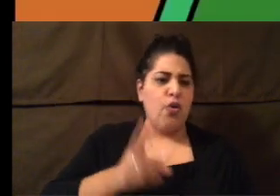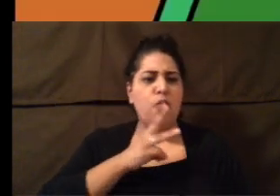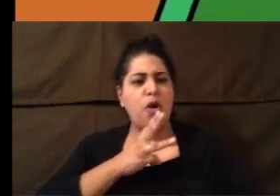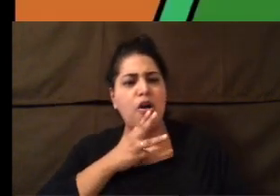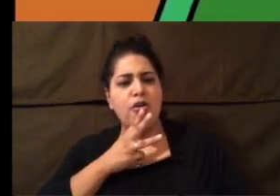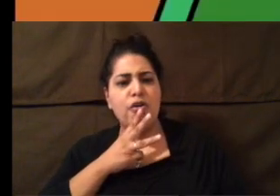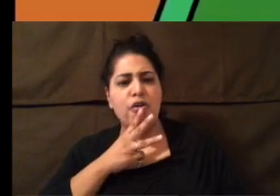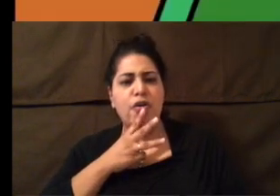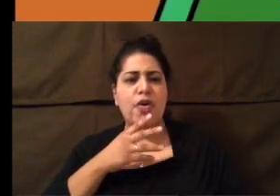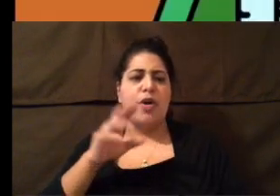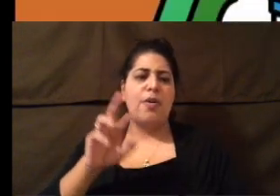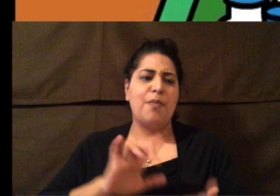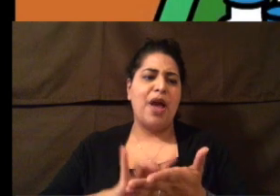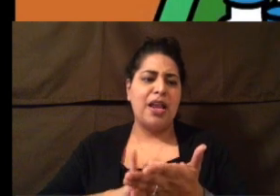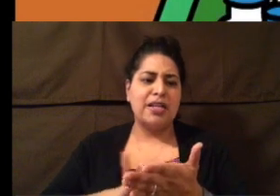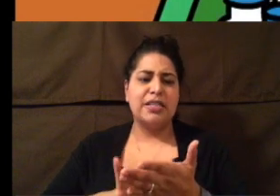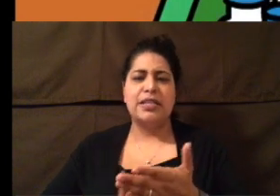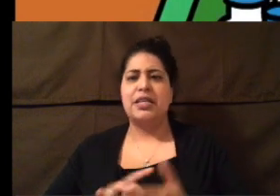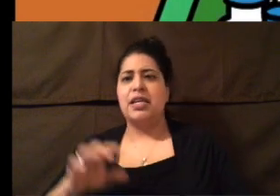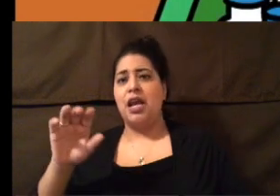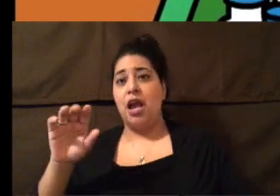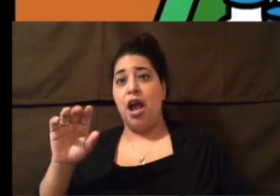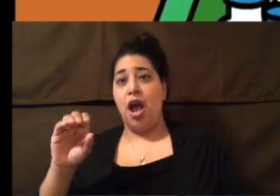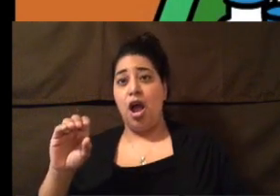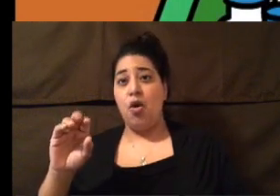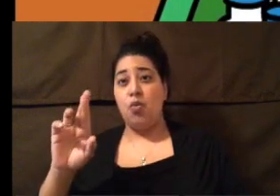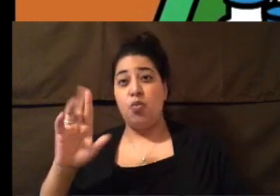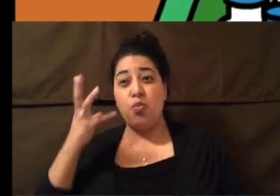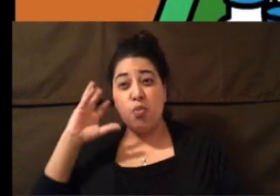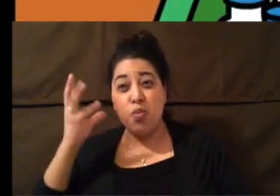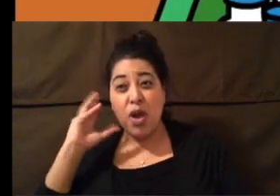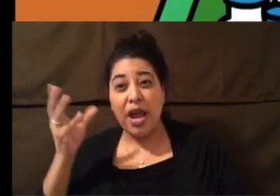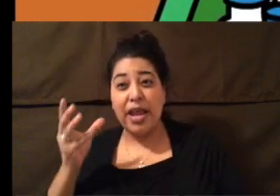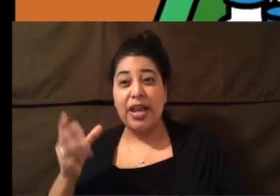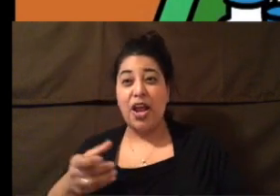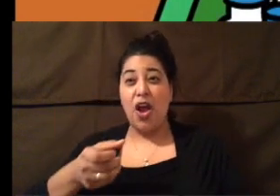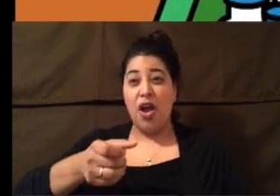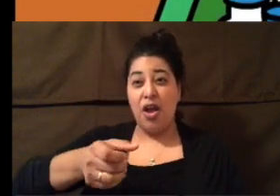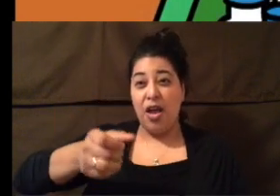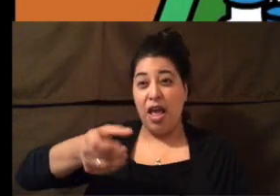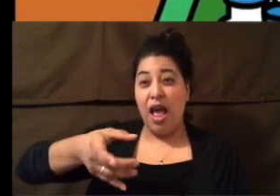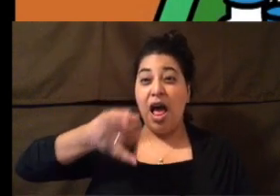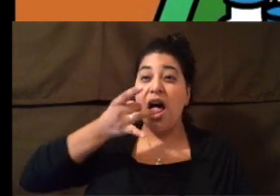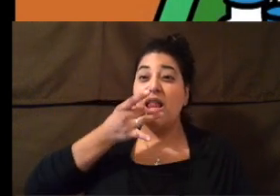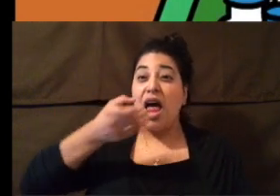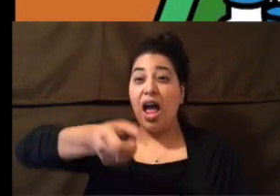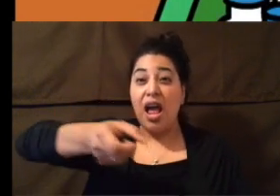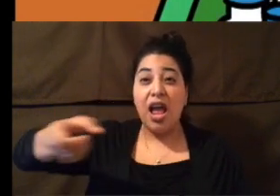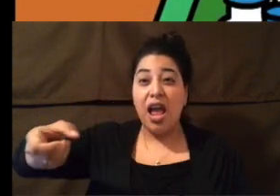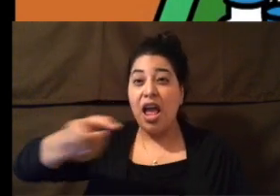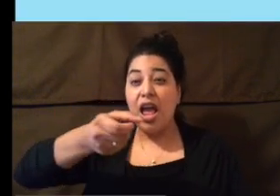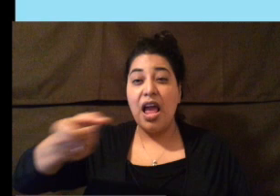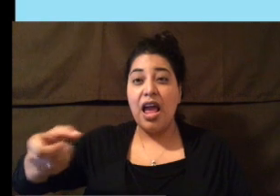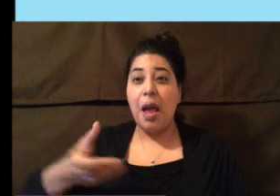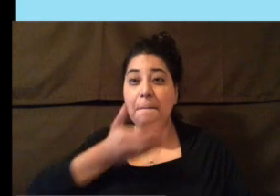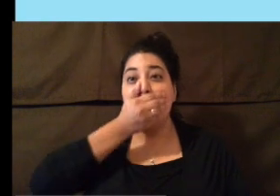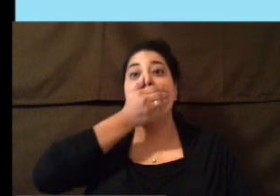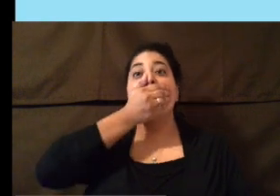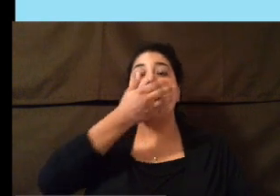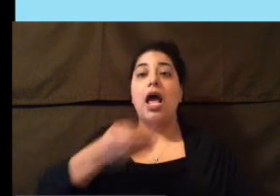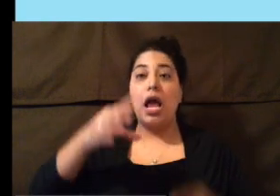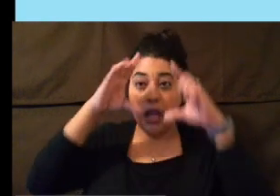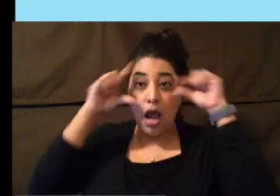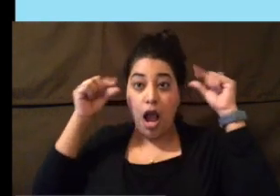like food, water, and medicine, a battery-operated radio, a flashlight, and a mask or goggles. In the event